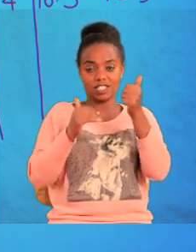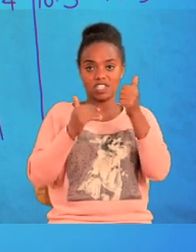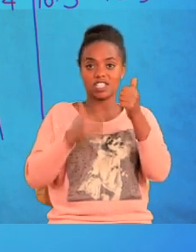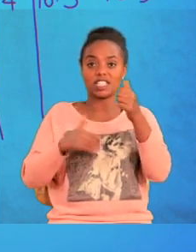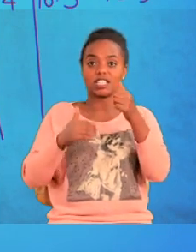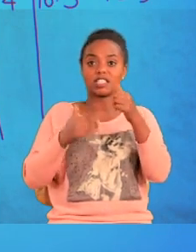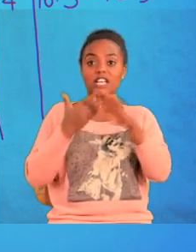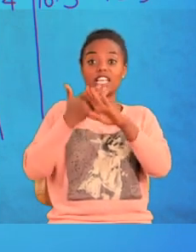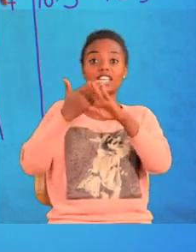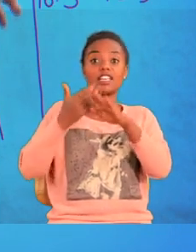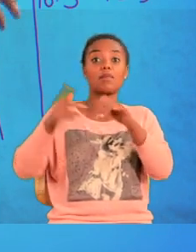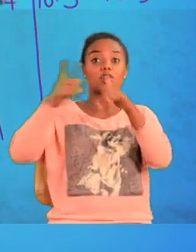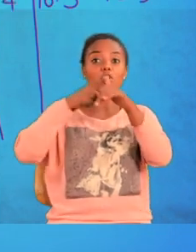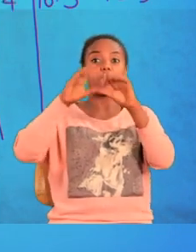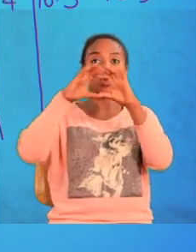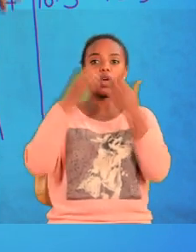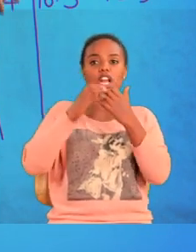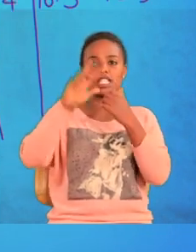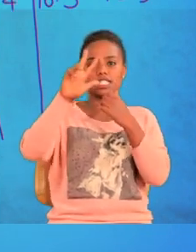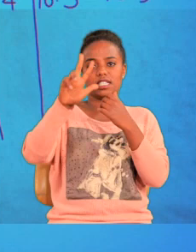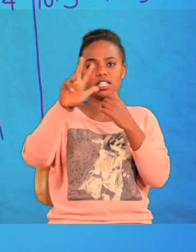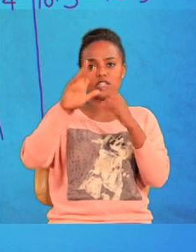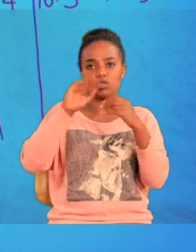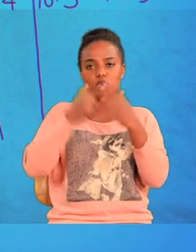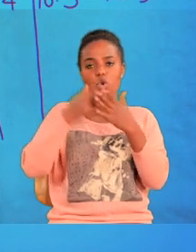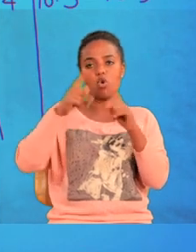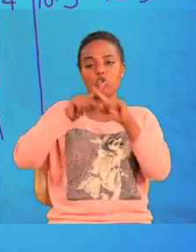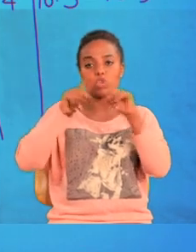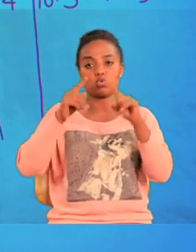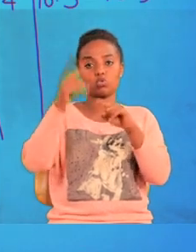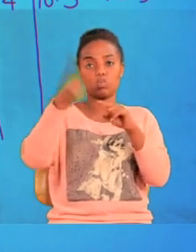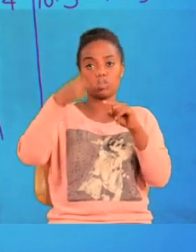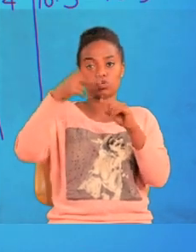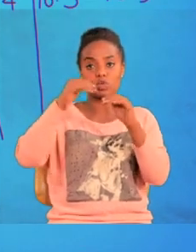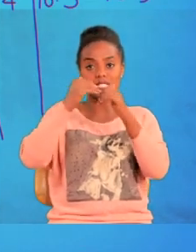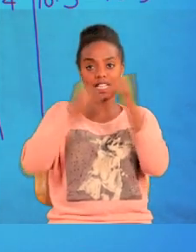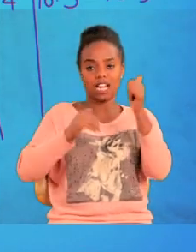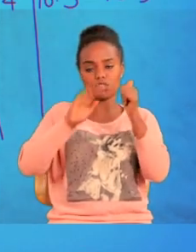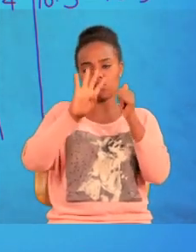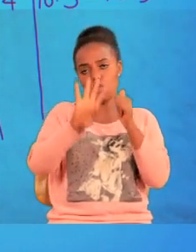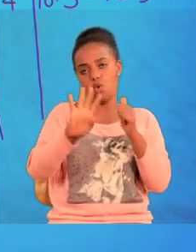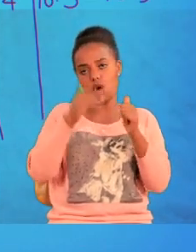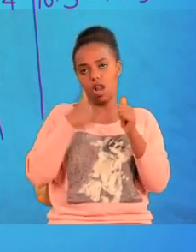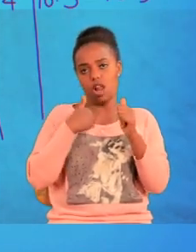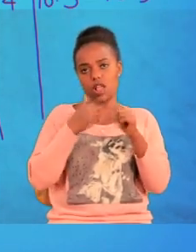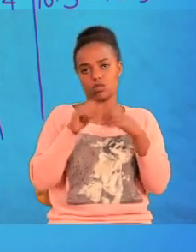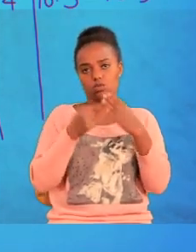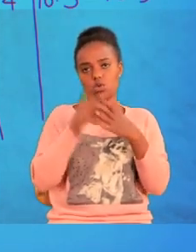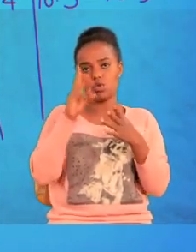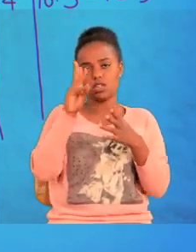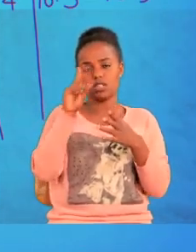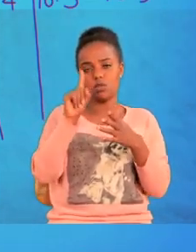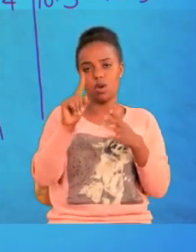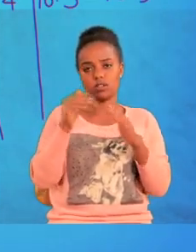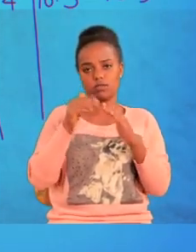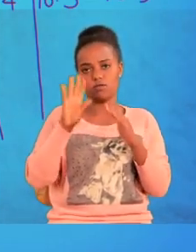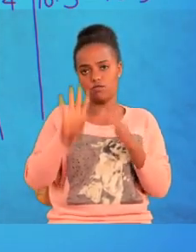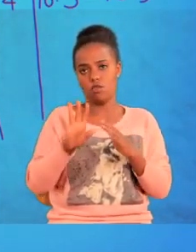in the preceding class is 3. So the difference is this 4. So D1 is it is 4.